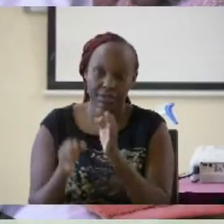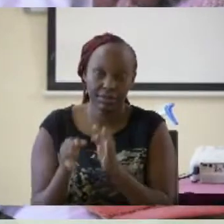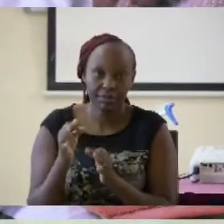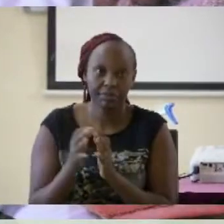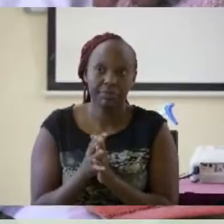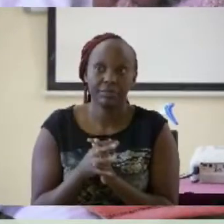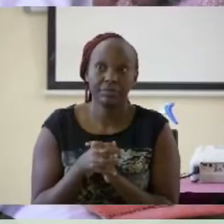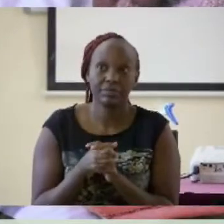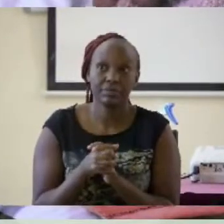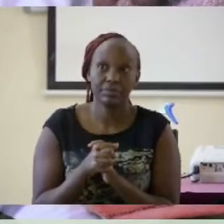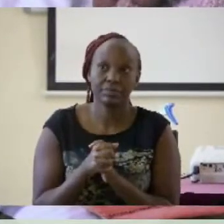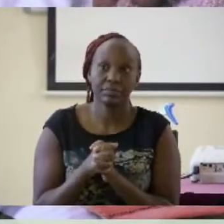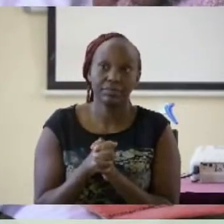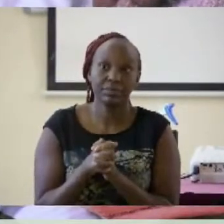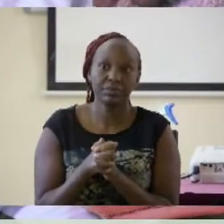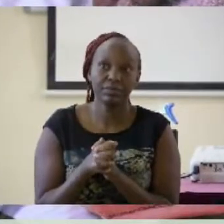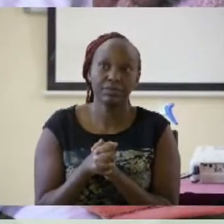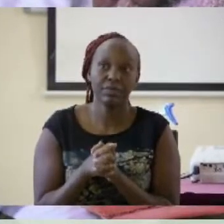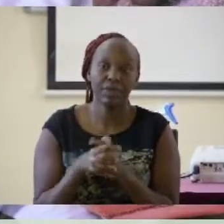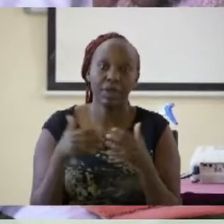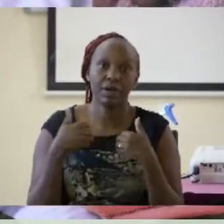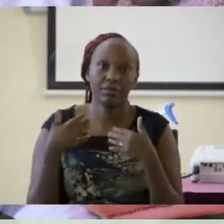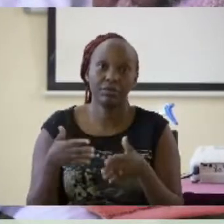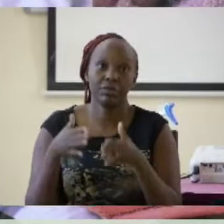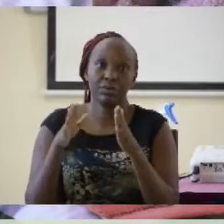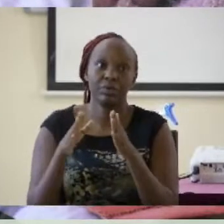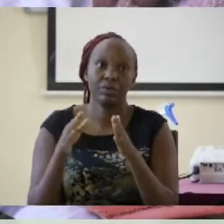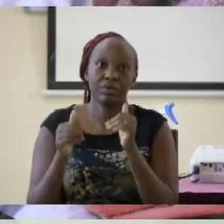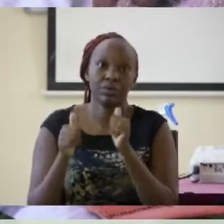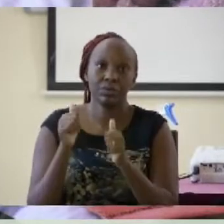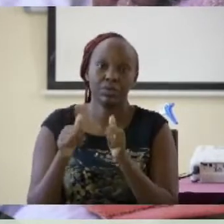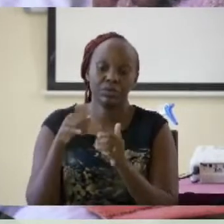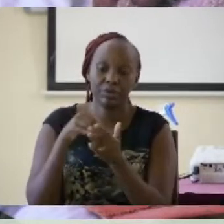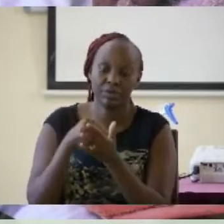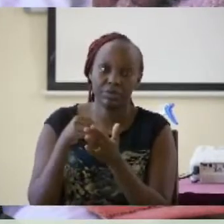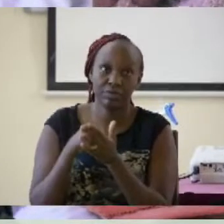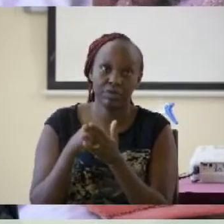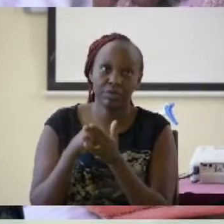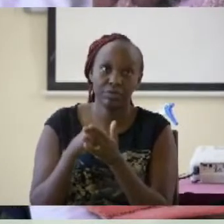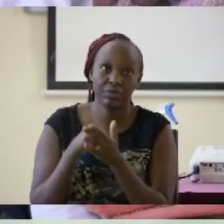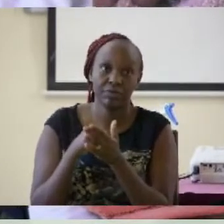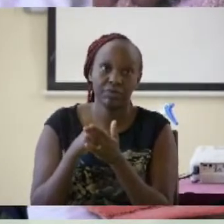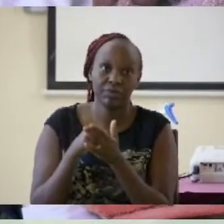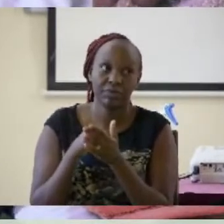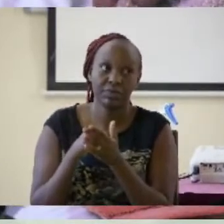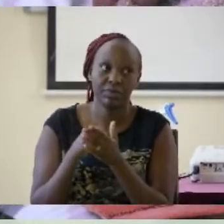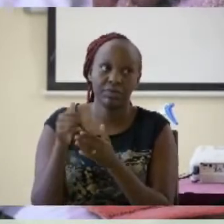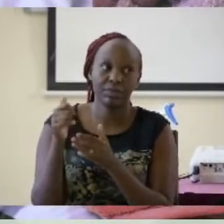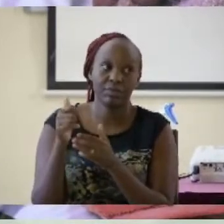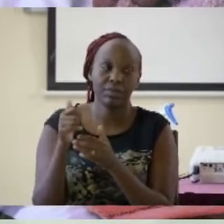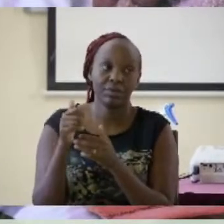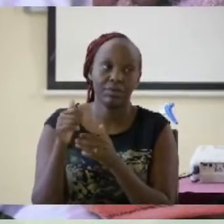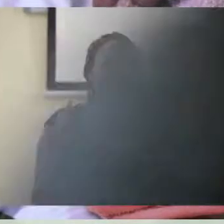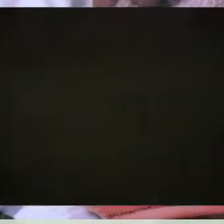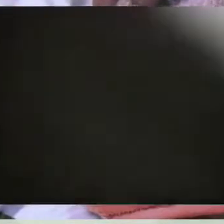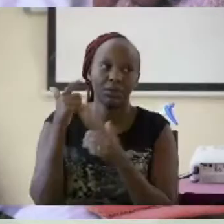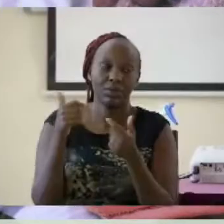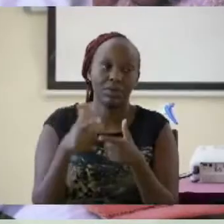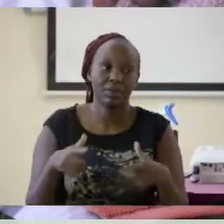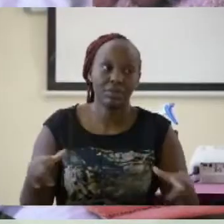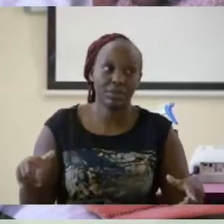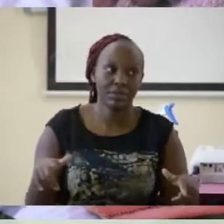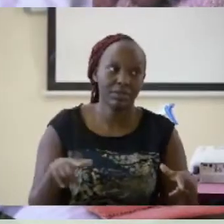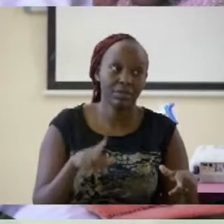So there are ways that we should involve lawyers. One is through legal literacy,